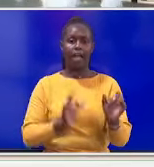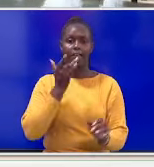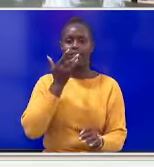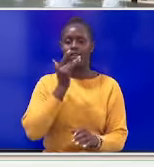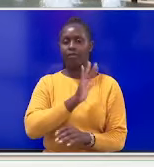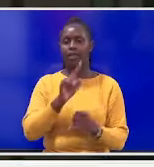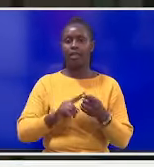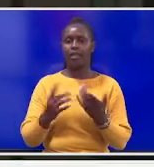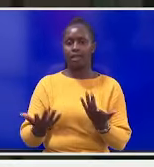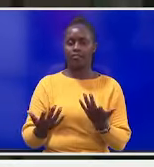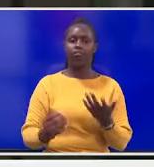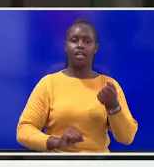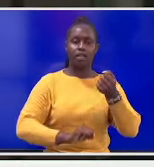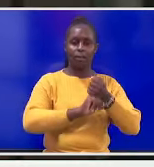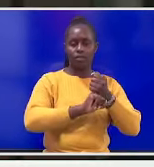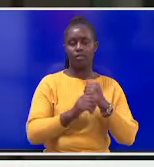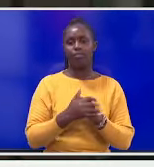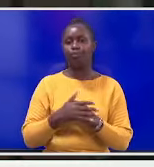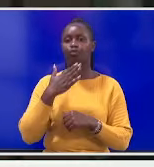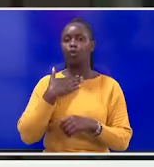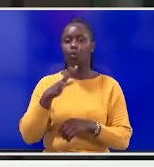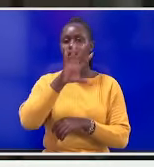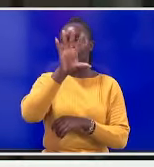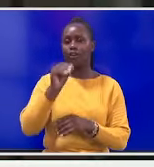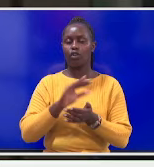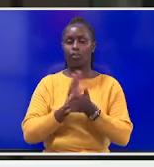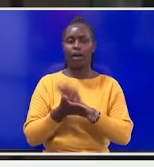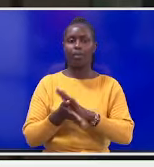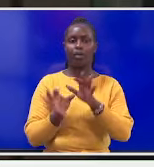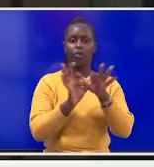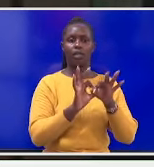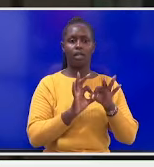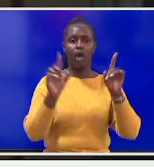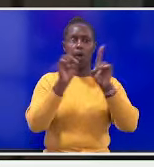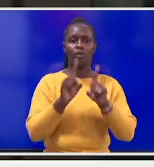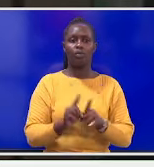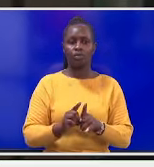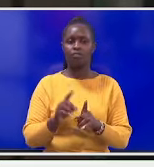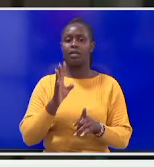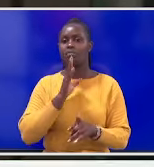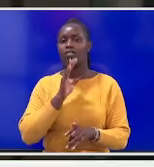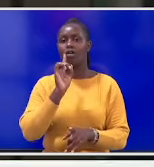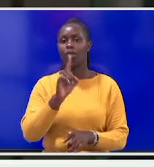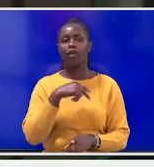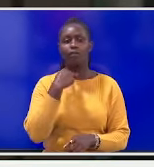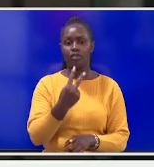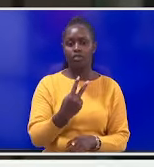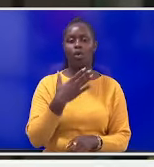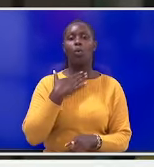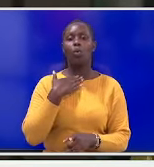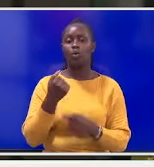respective candidates. We want Africa to unite and speak with one voice. We don't want to be talking about